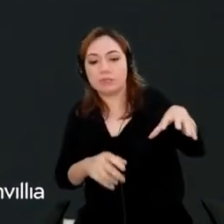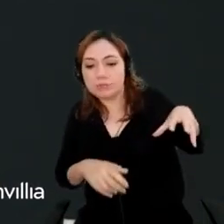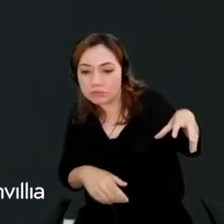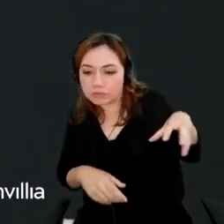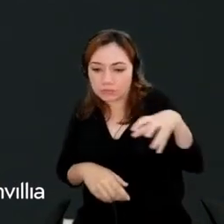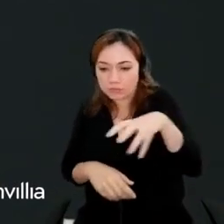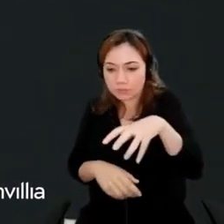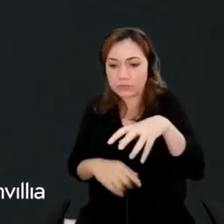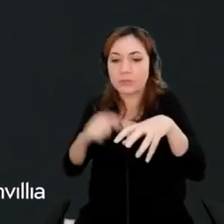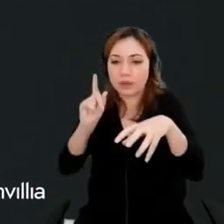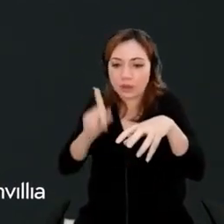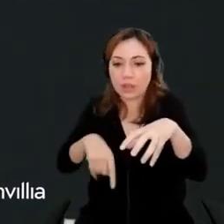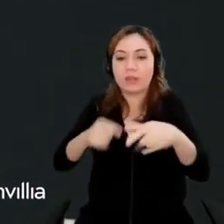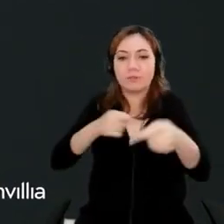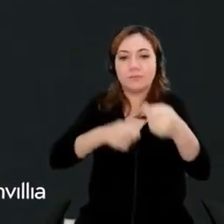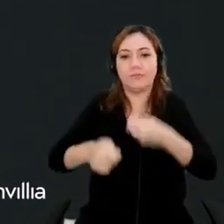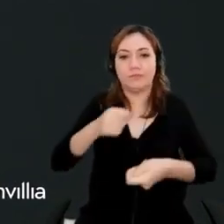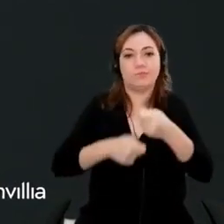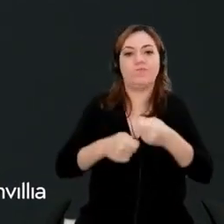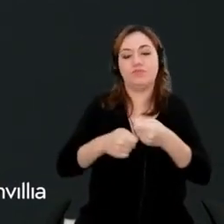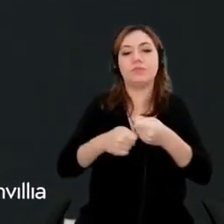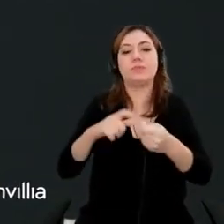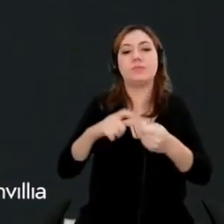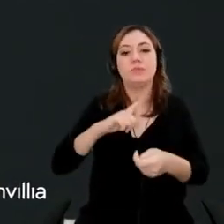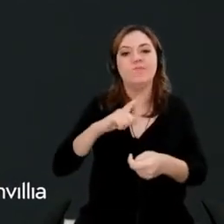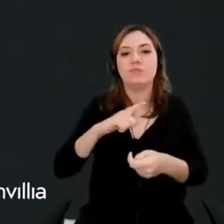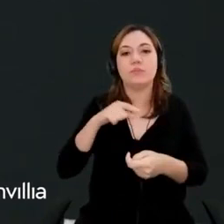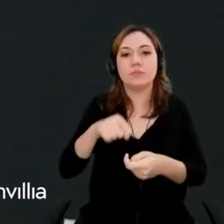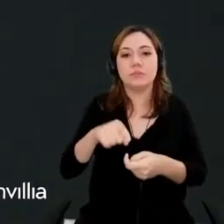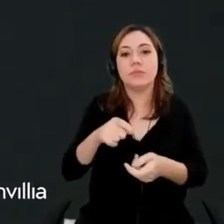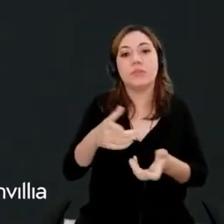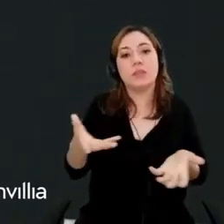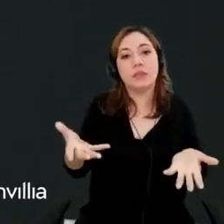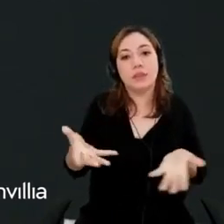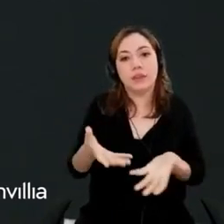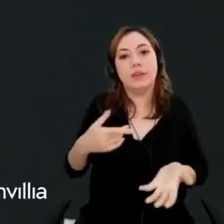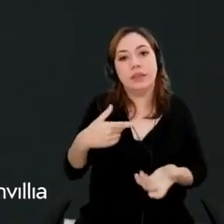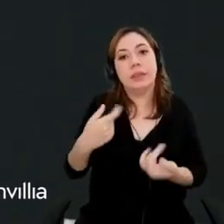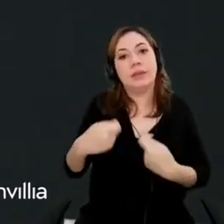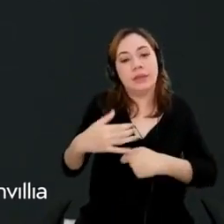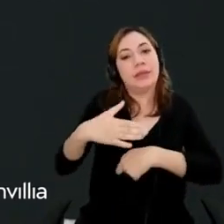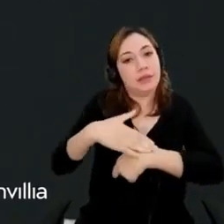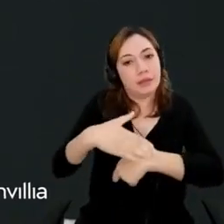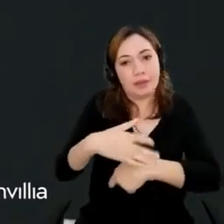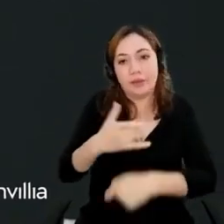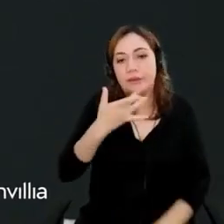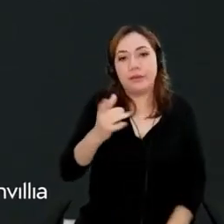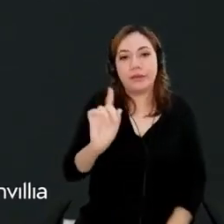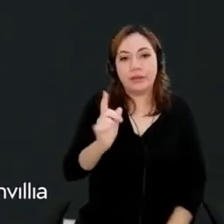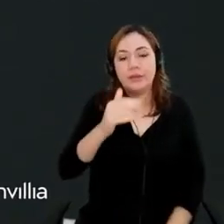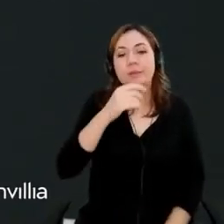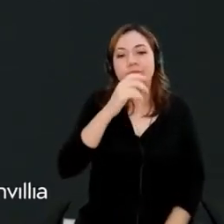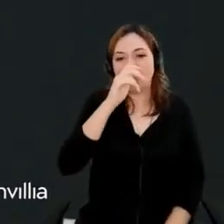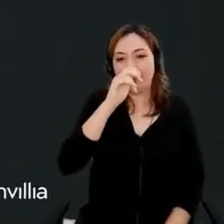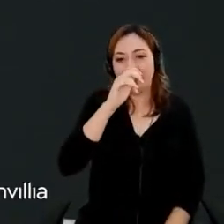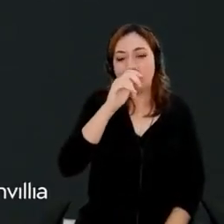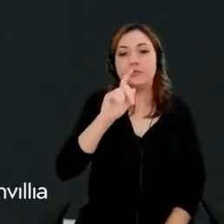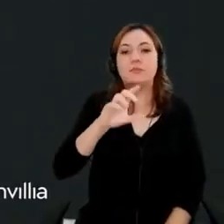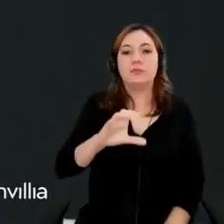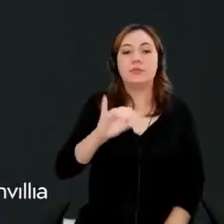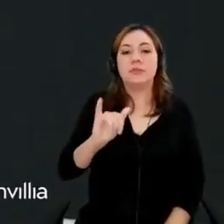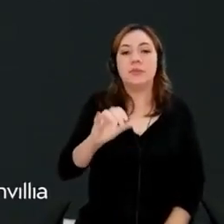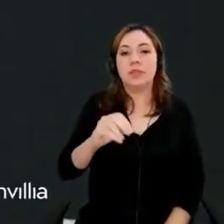And again, it demands time. It's not easy. I believe the CIO can develop some soft skills to do